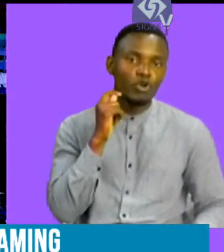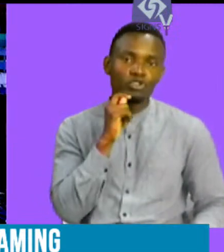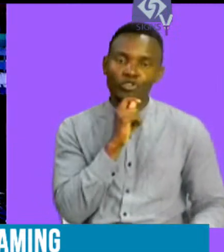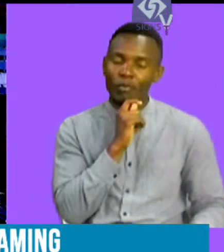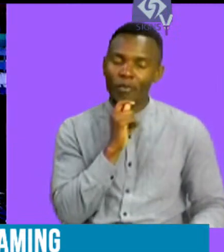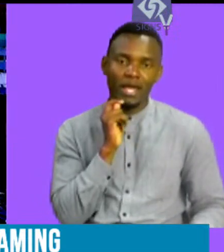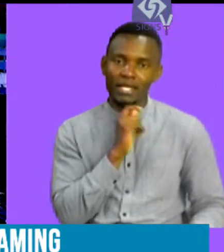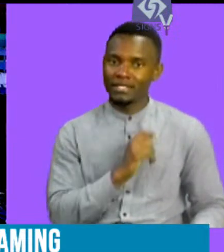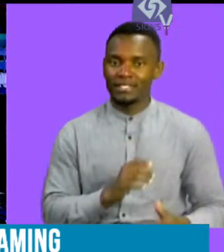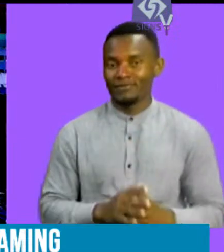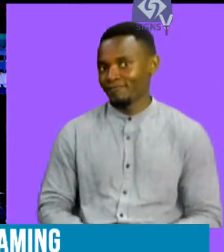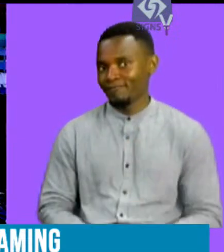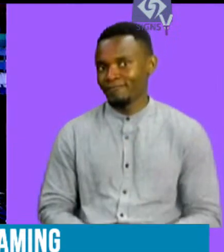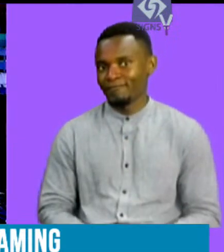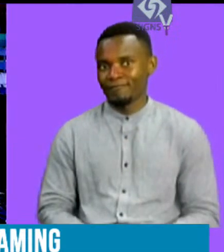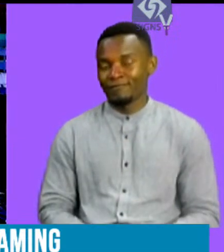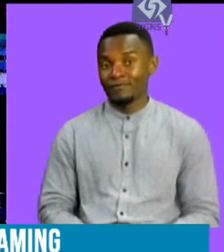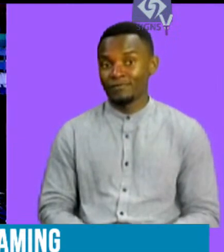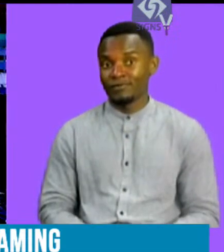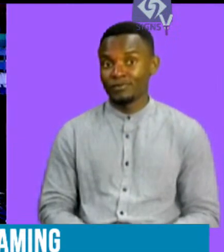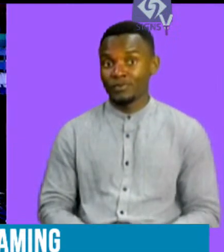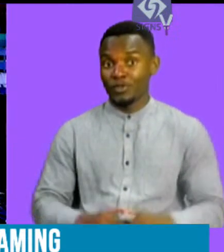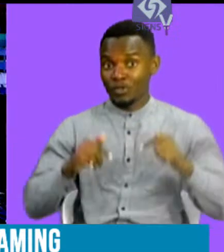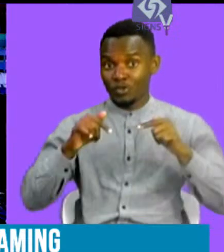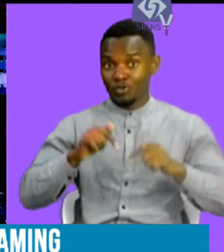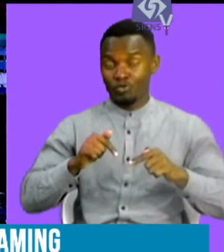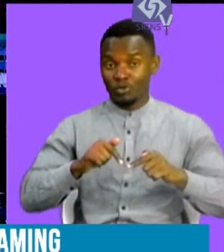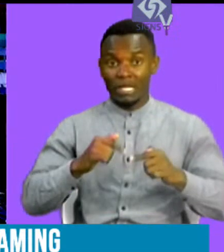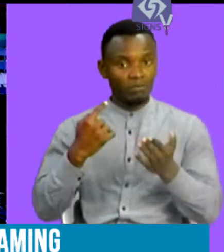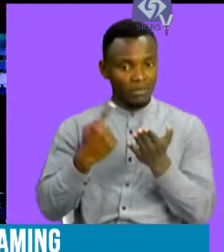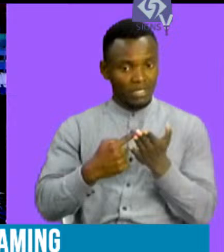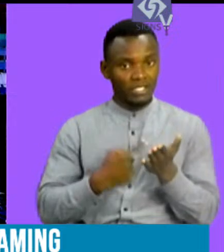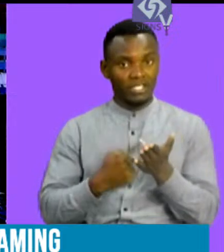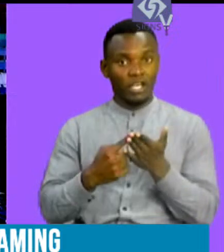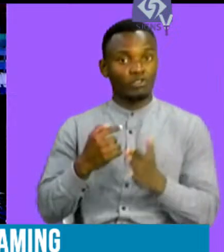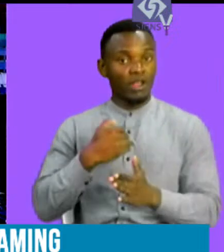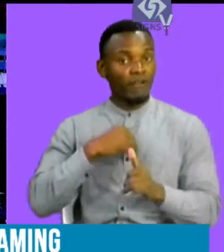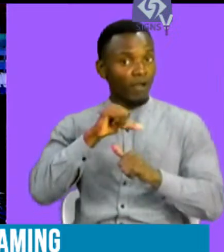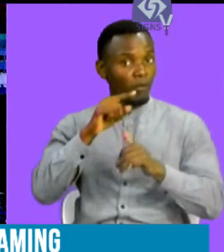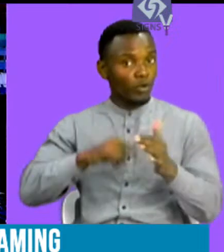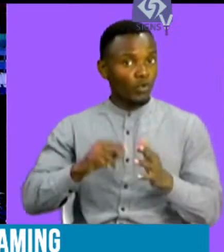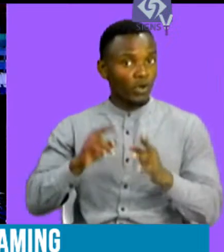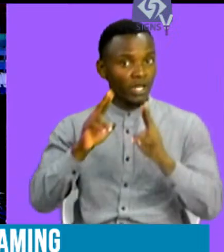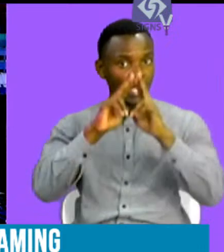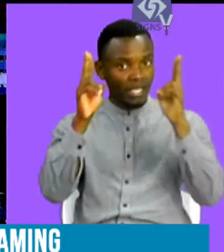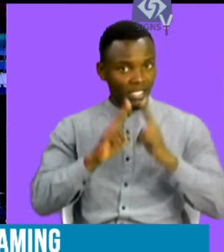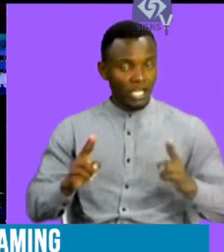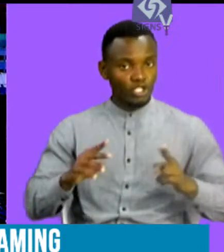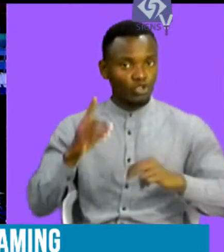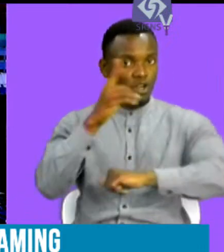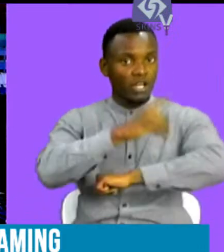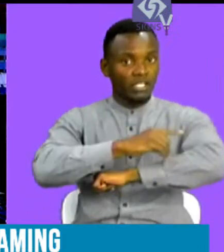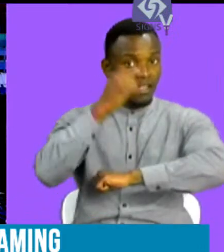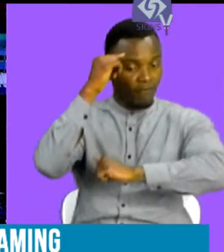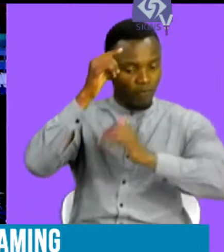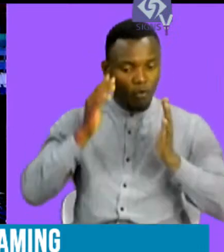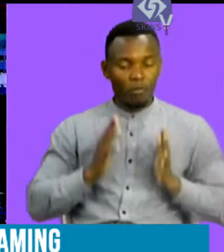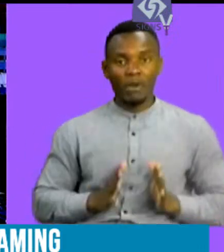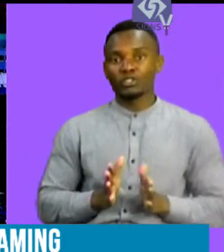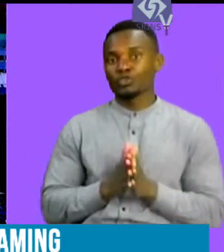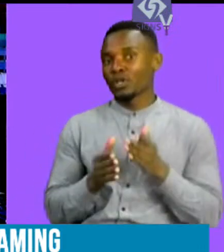Tobias Omondi. And this morning we're having a conversation about the International Day for Persons